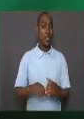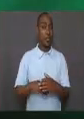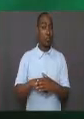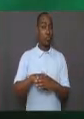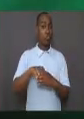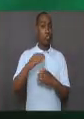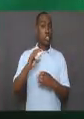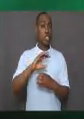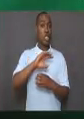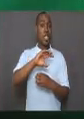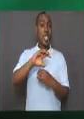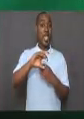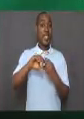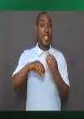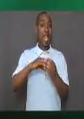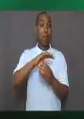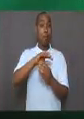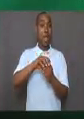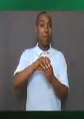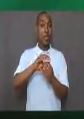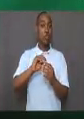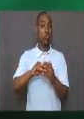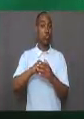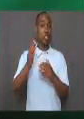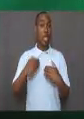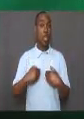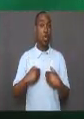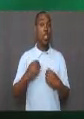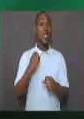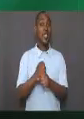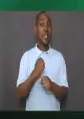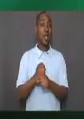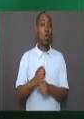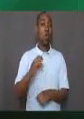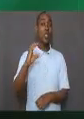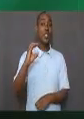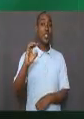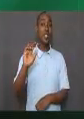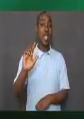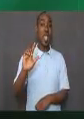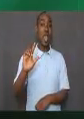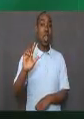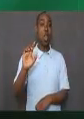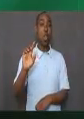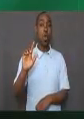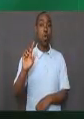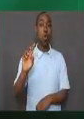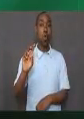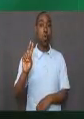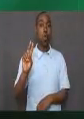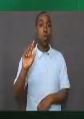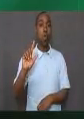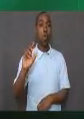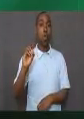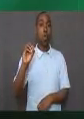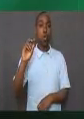cell membrane and is made of cellulose. This enables the plant